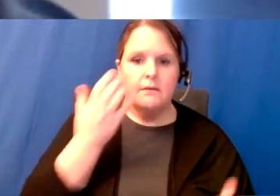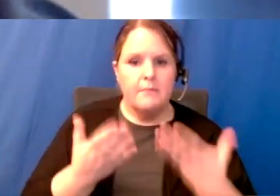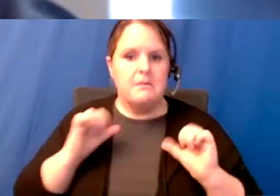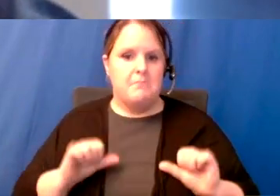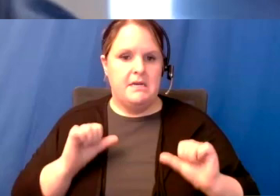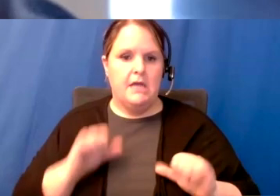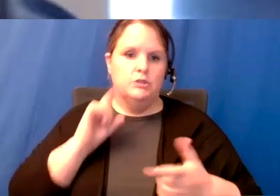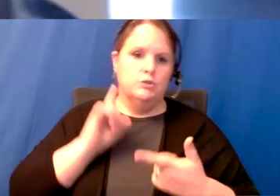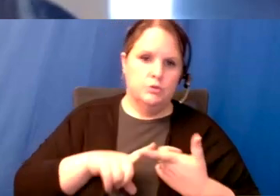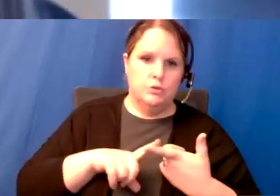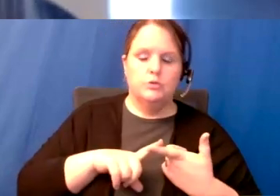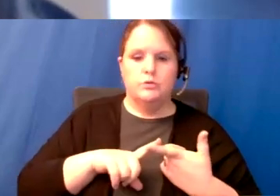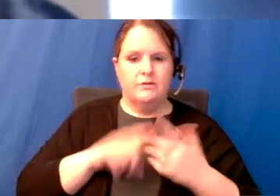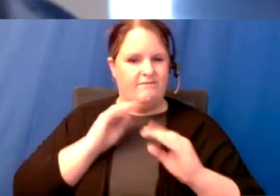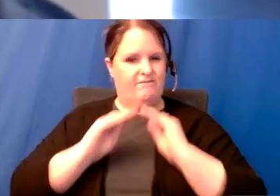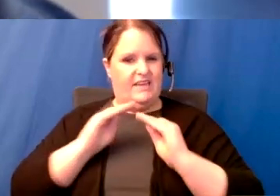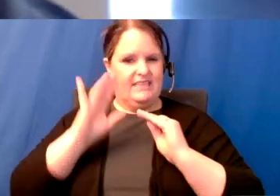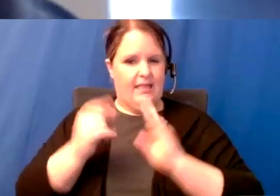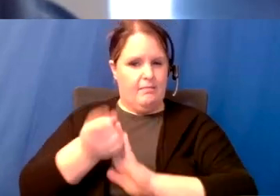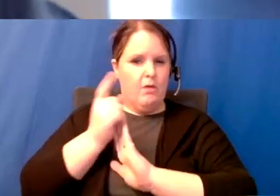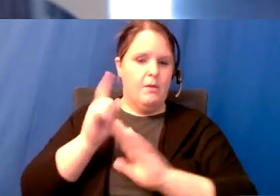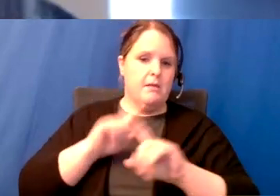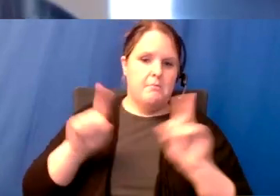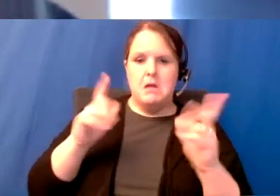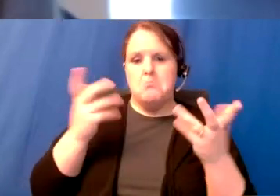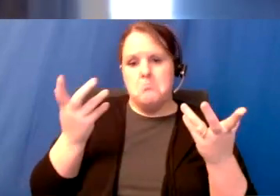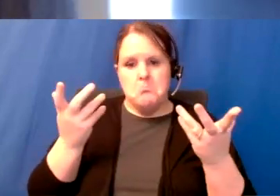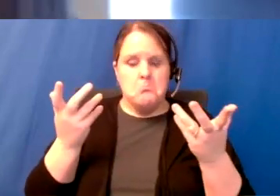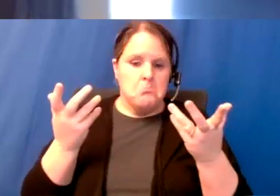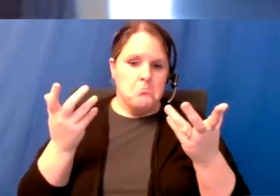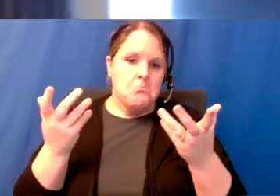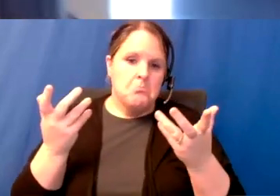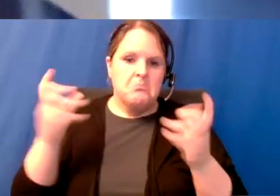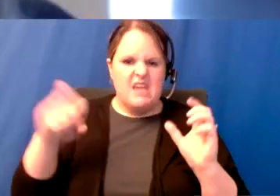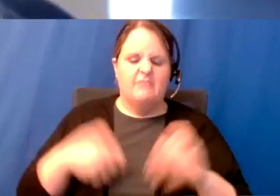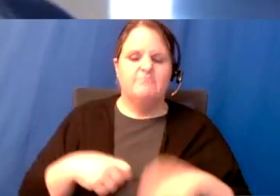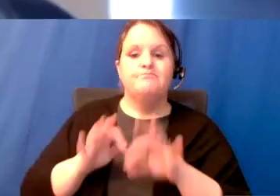potential just to, fix that in the moment. But yeah,